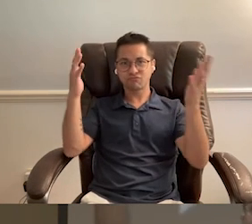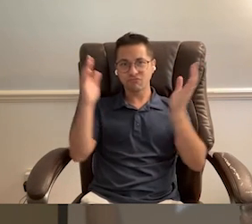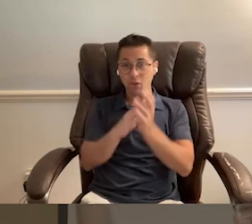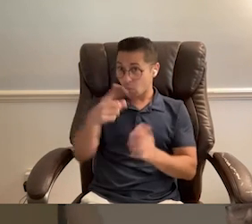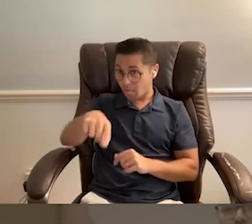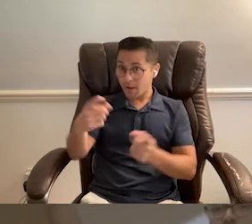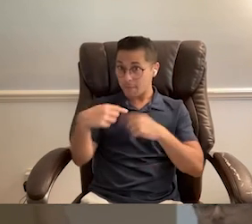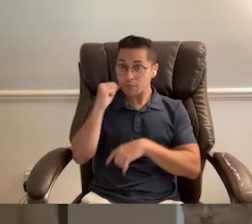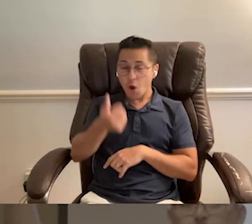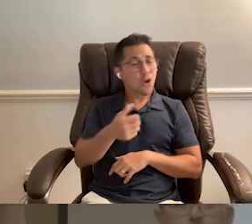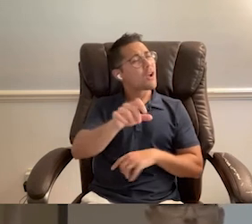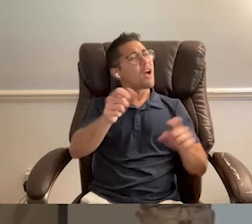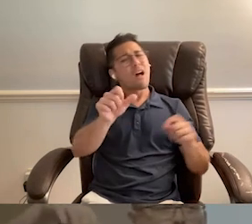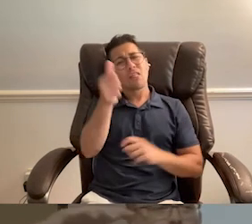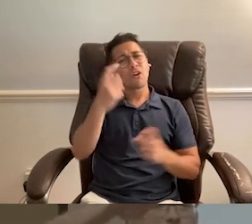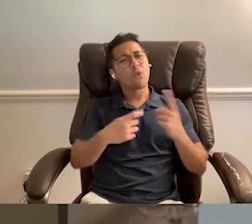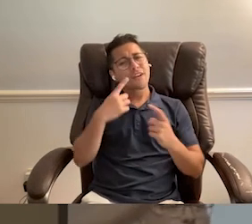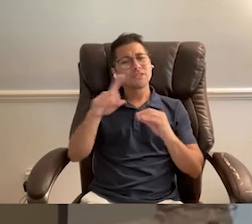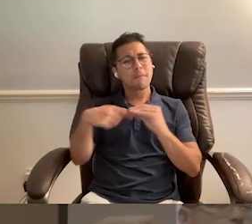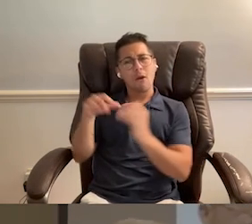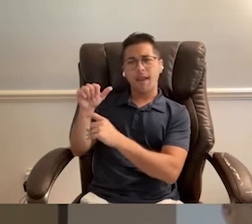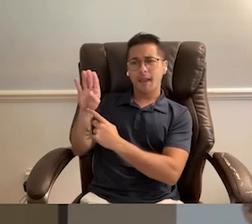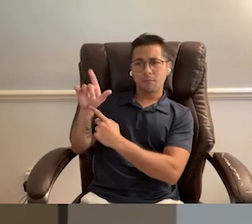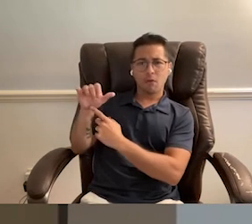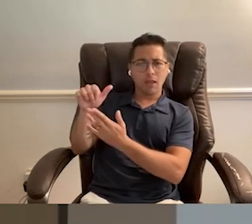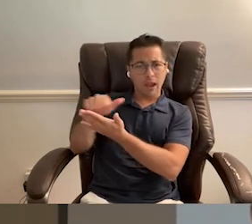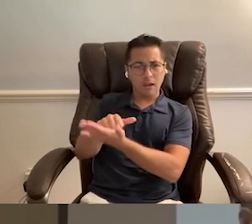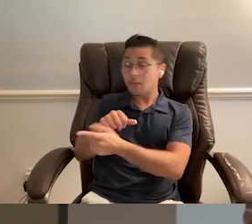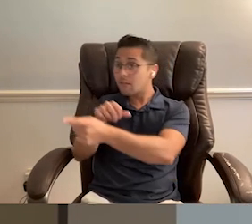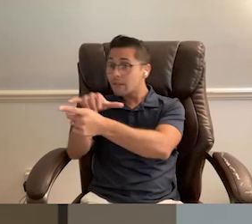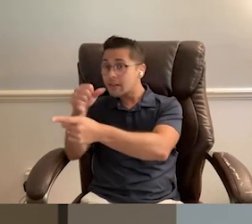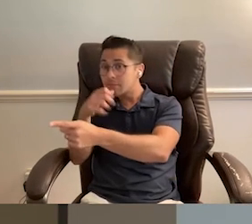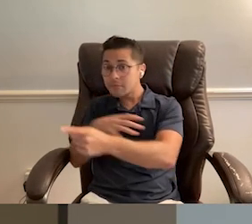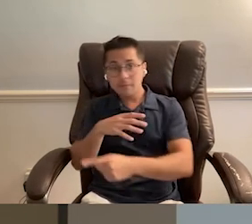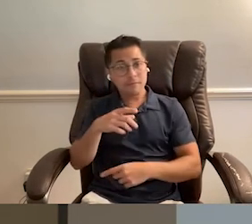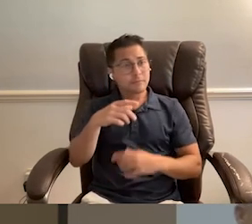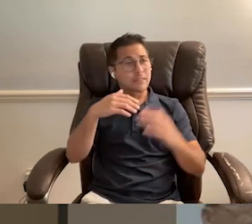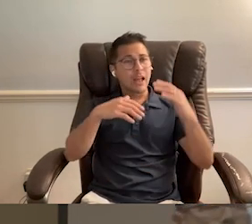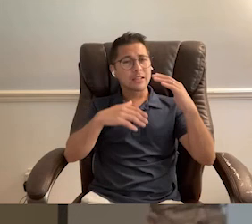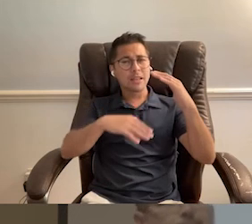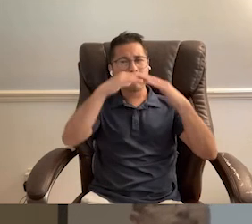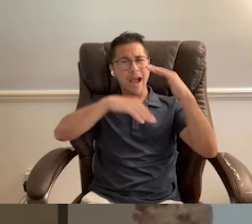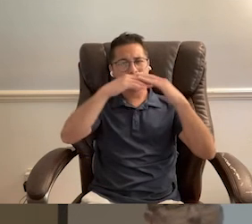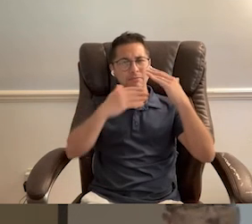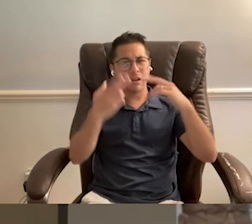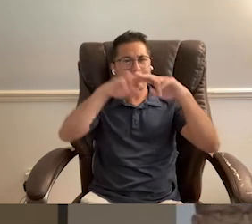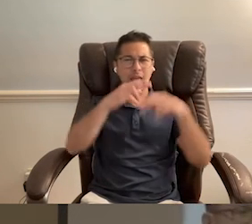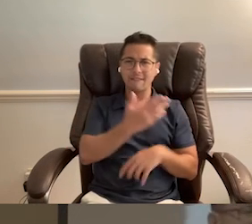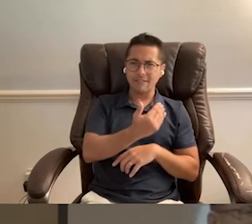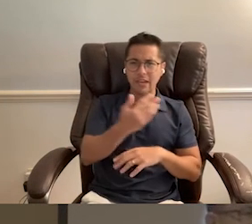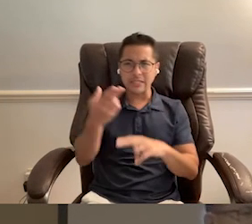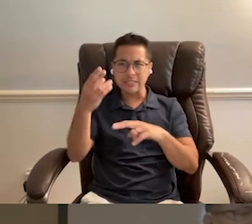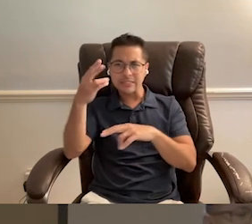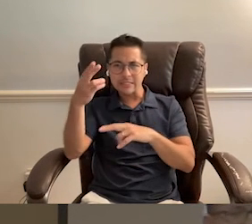other additional questions about able accounts? Yes, ma'am. Has the maximum gone up since it went from 15 to 16? Yes,